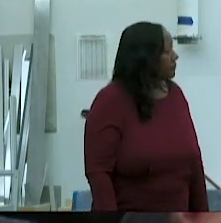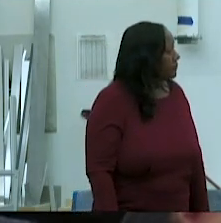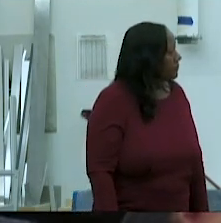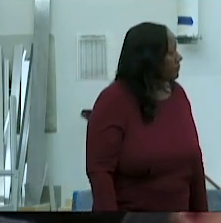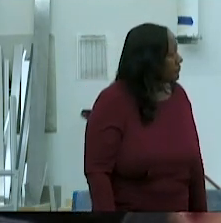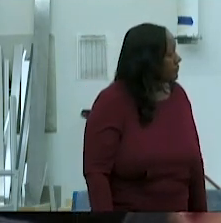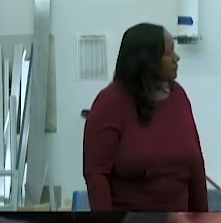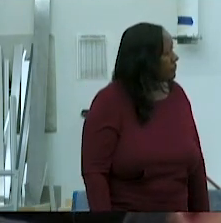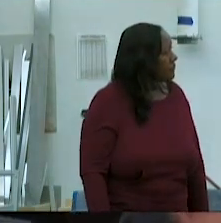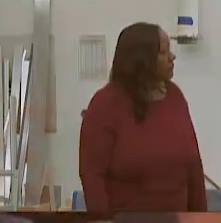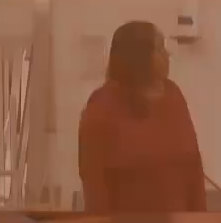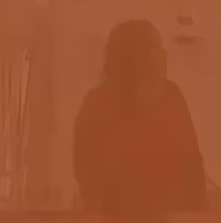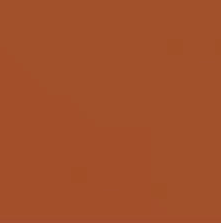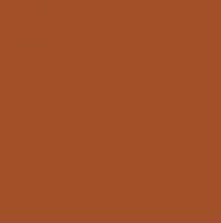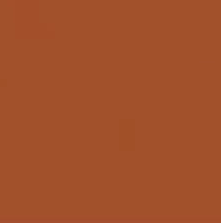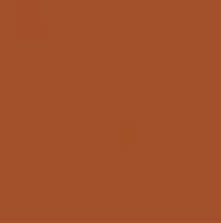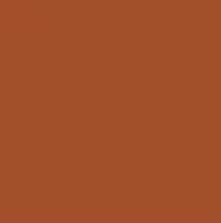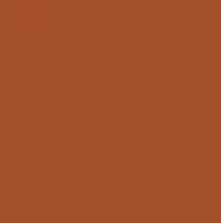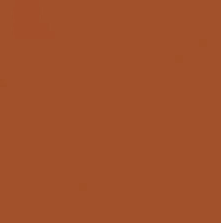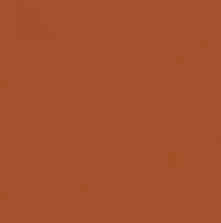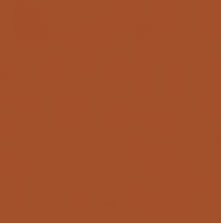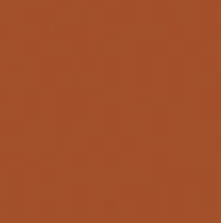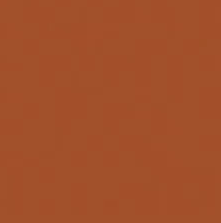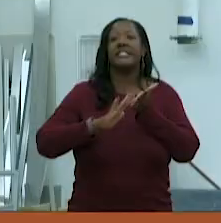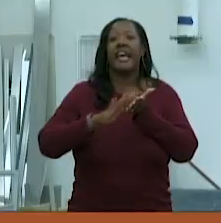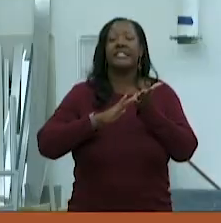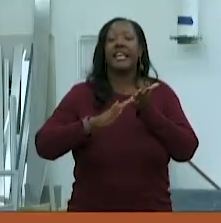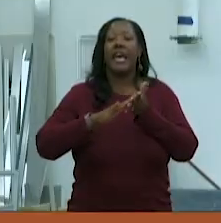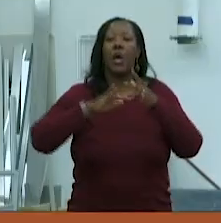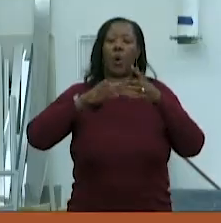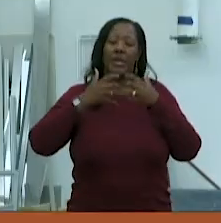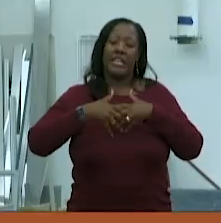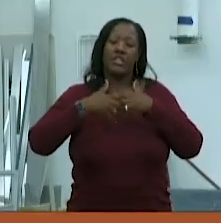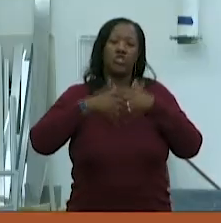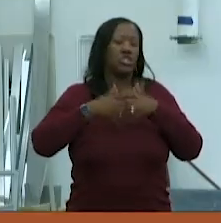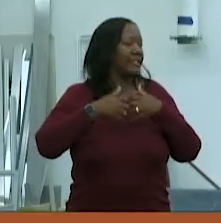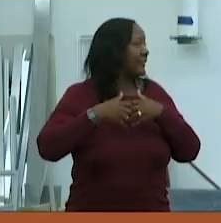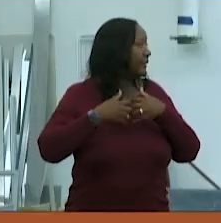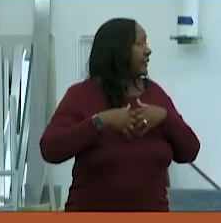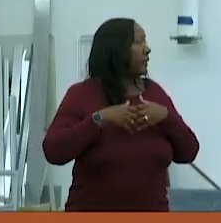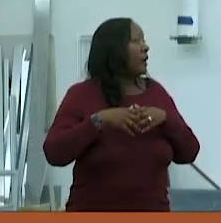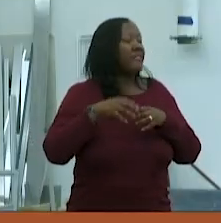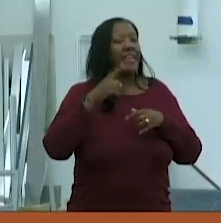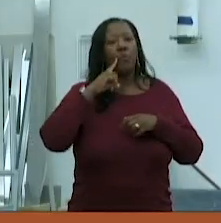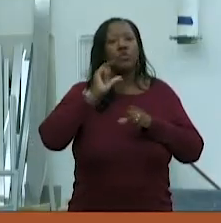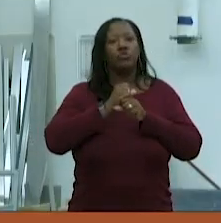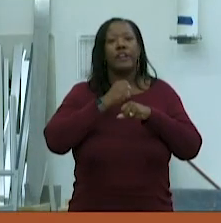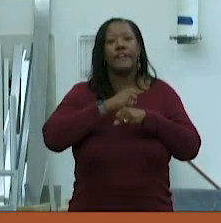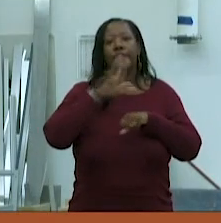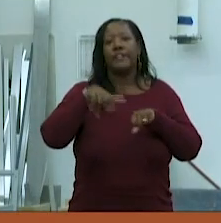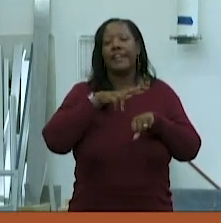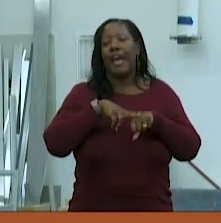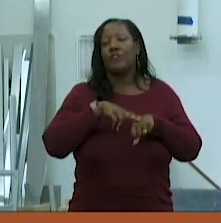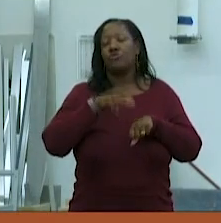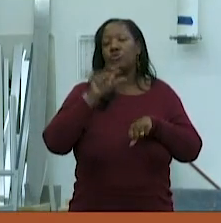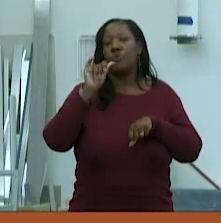So this is the Tactile Engine interactive prototype we created for the National Air and Space Museum.